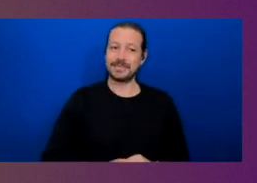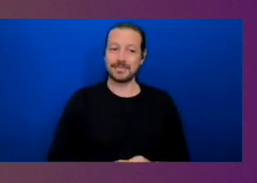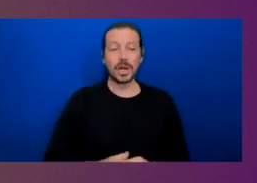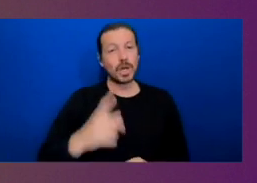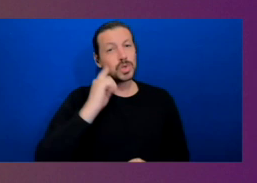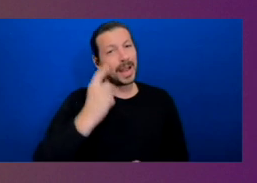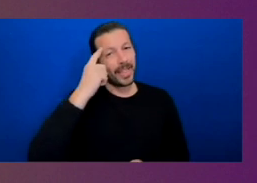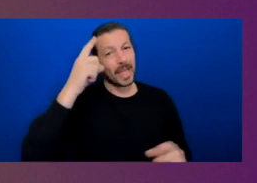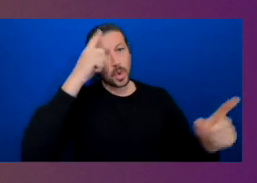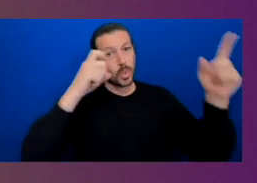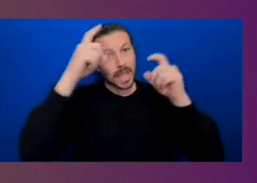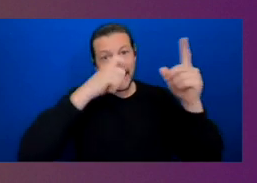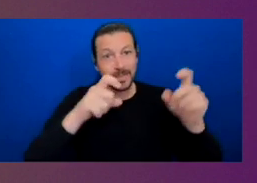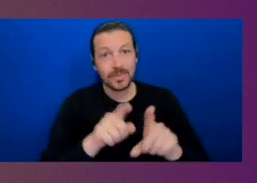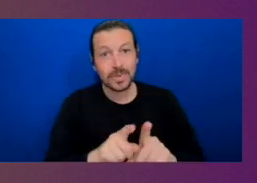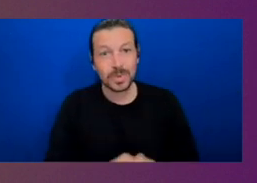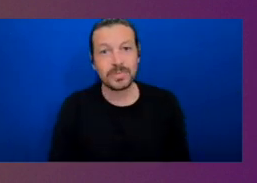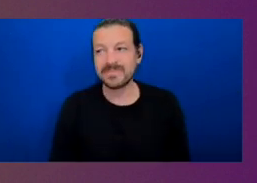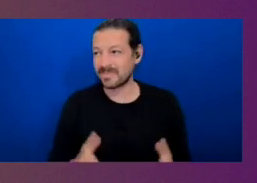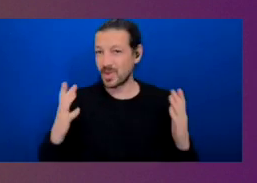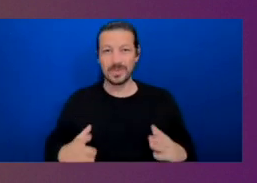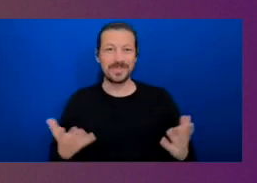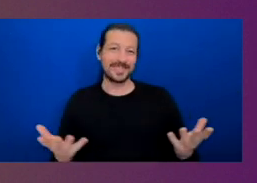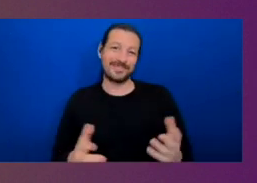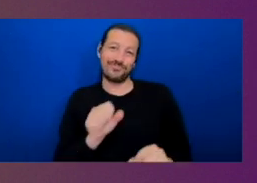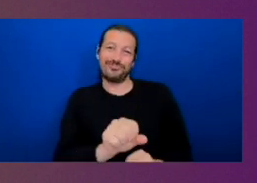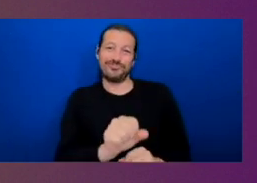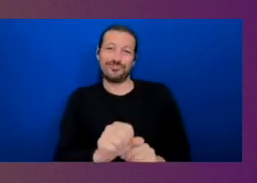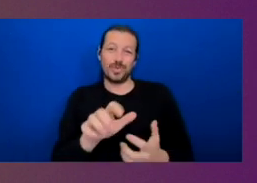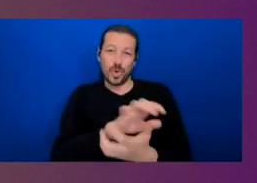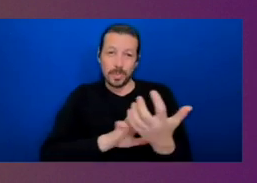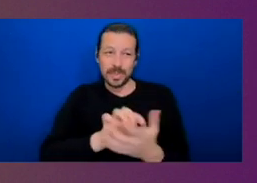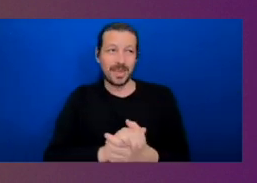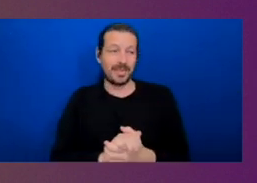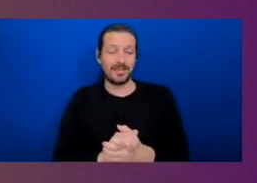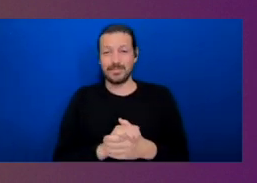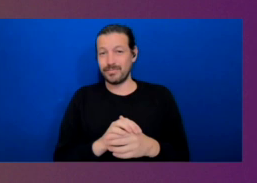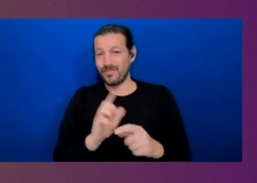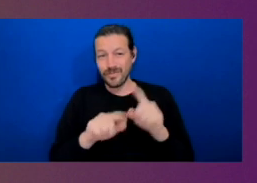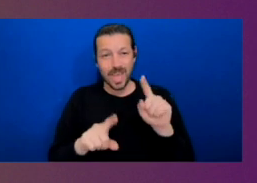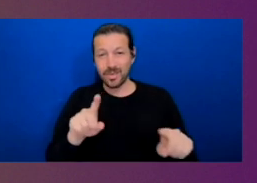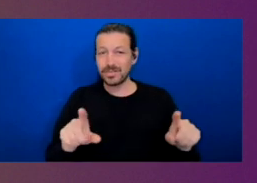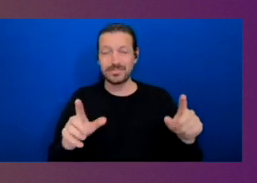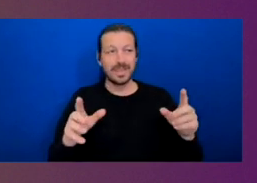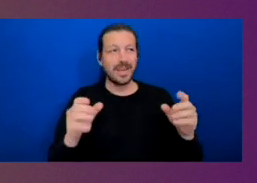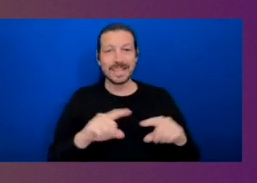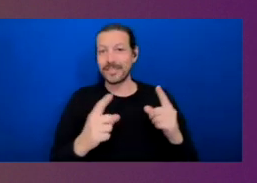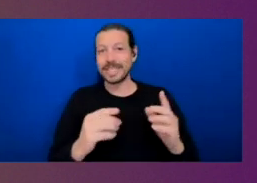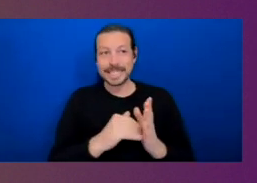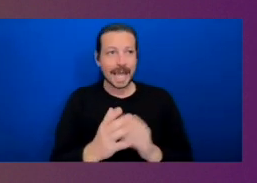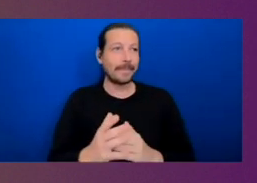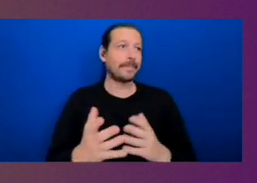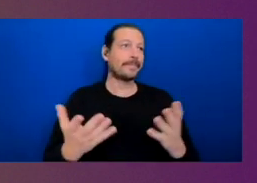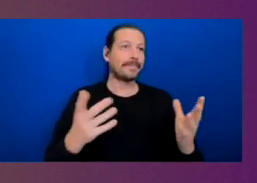about it. Humans are complicated, varied. We come in all sorts of different shapes, sizes, configurations,